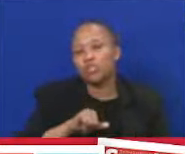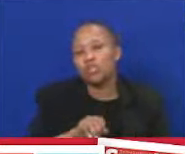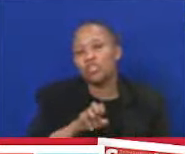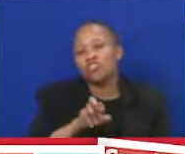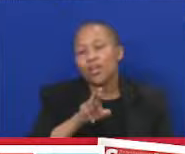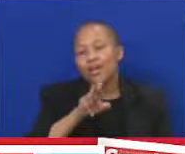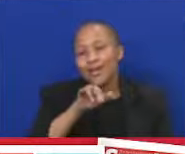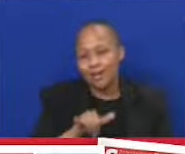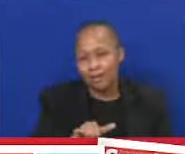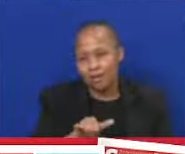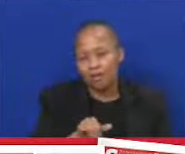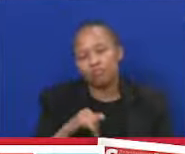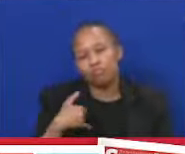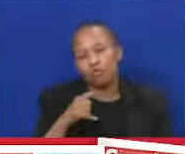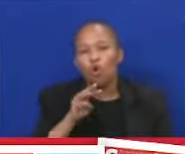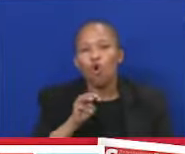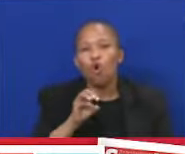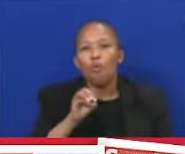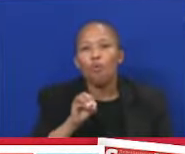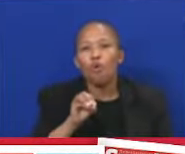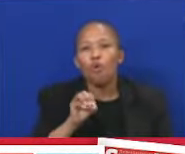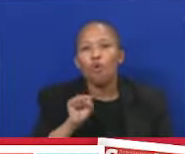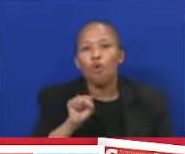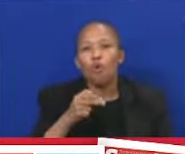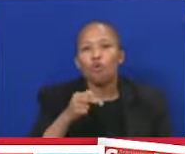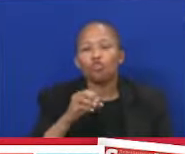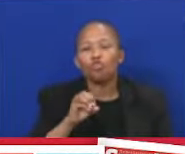we could say that